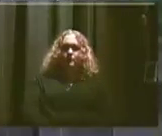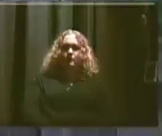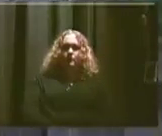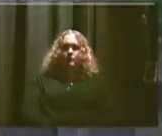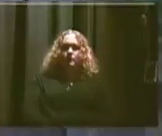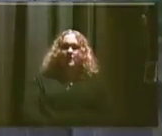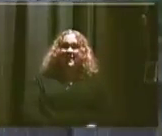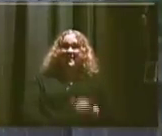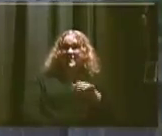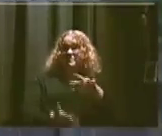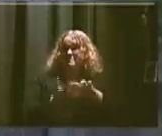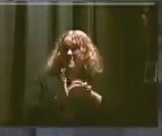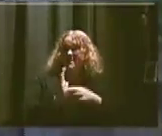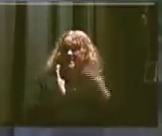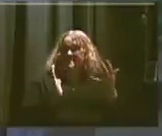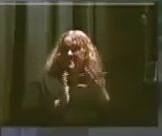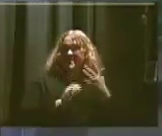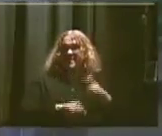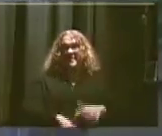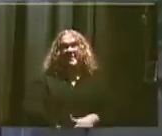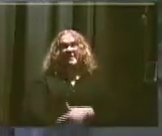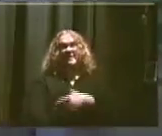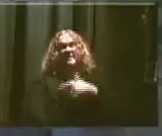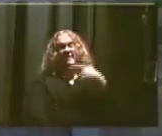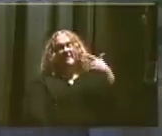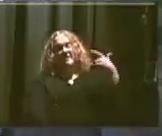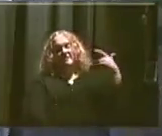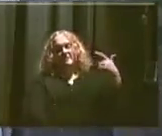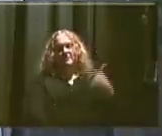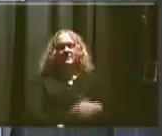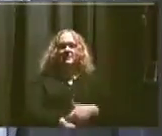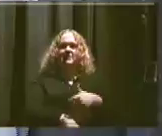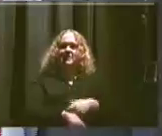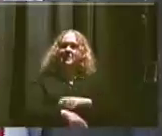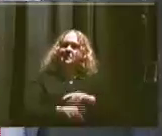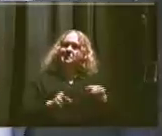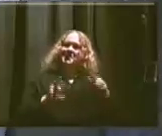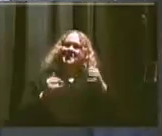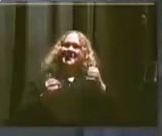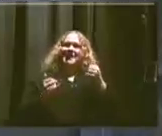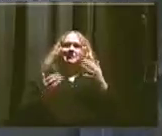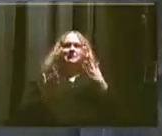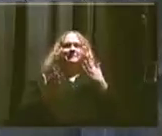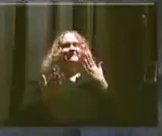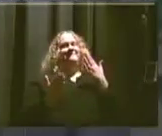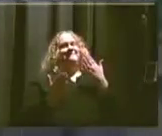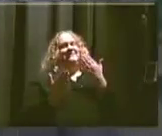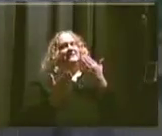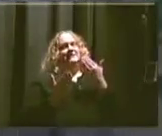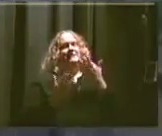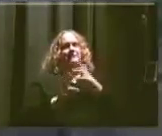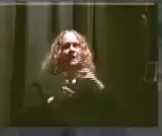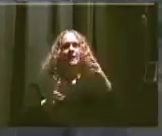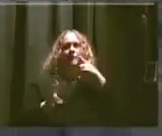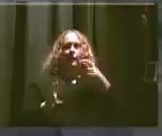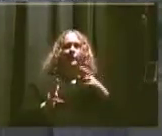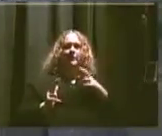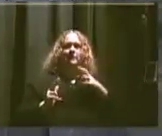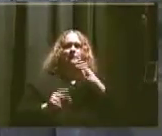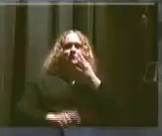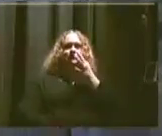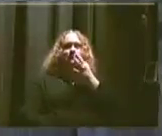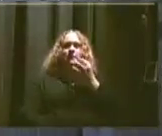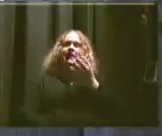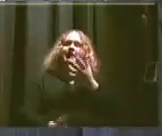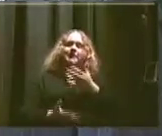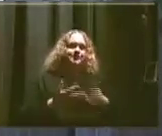I guess that means I've been around a long, long time, but it's getting close to the end at this point. But at any rate, I was asked